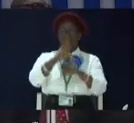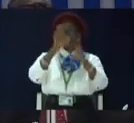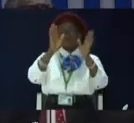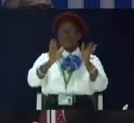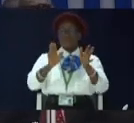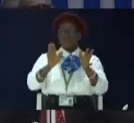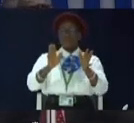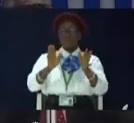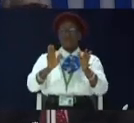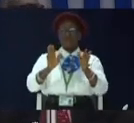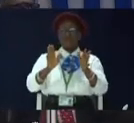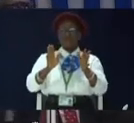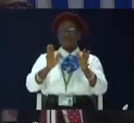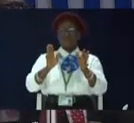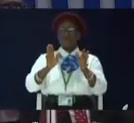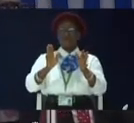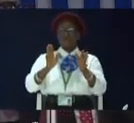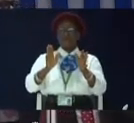Counselor.